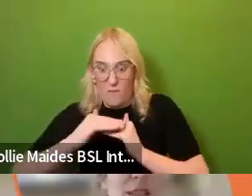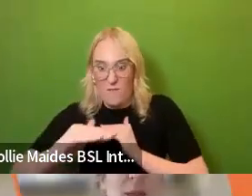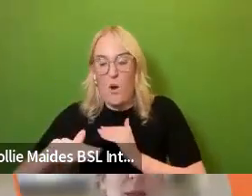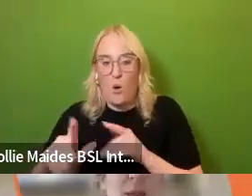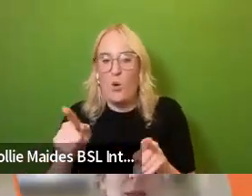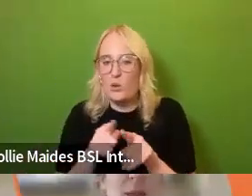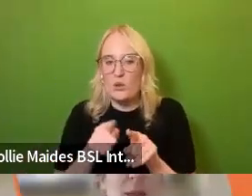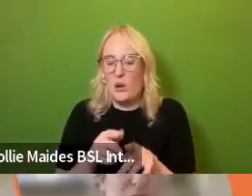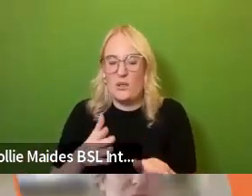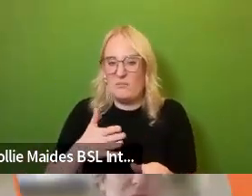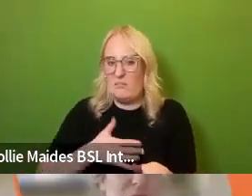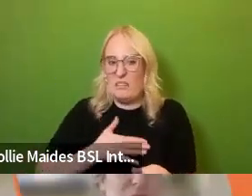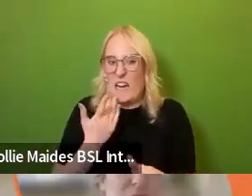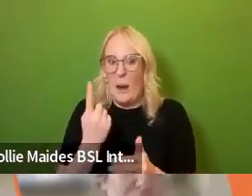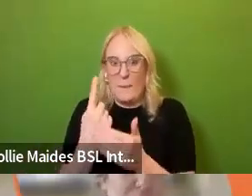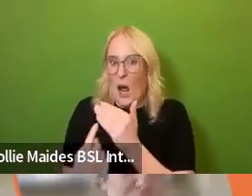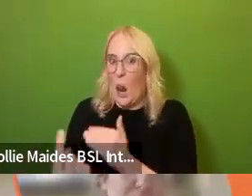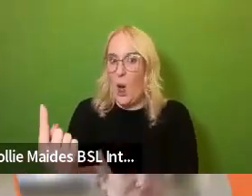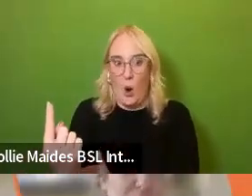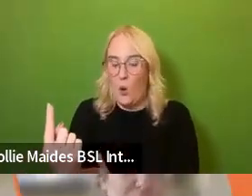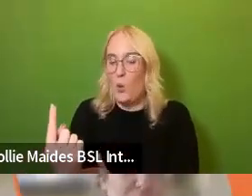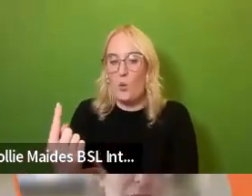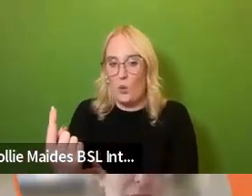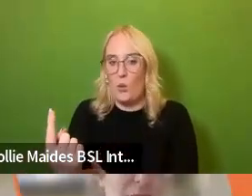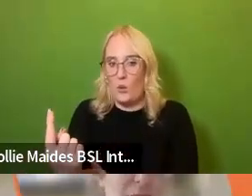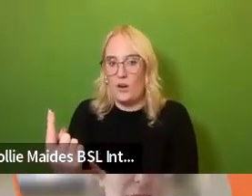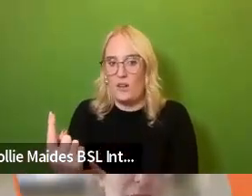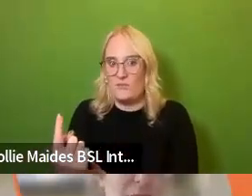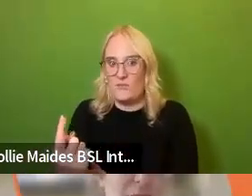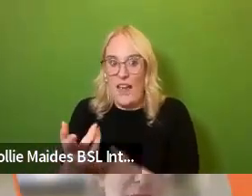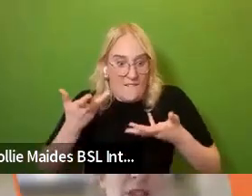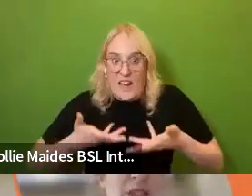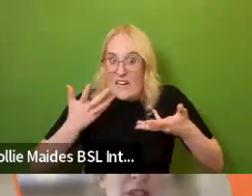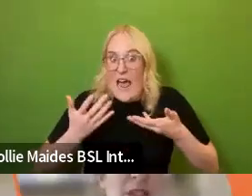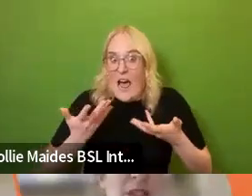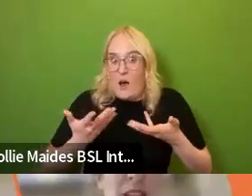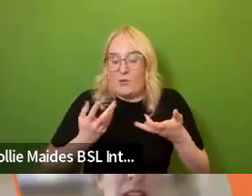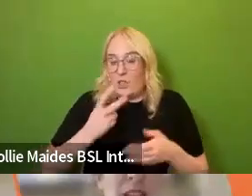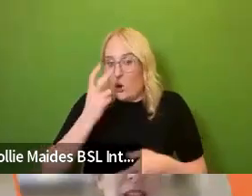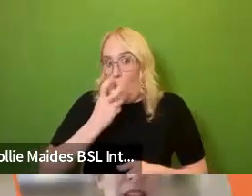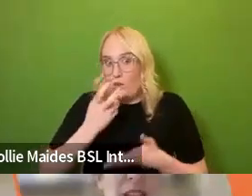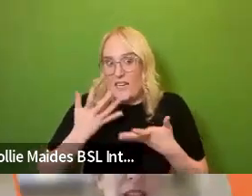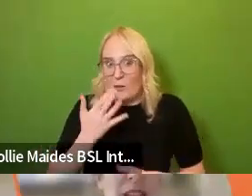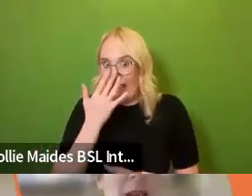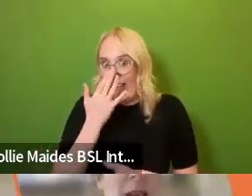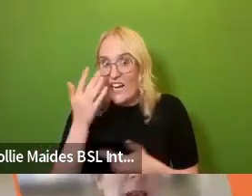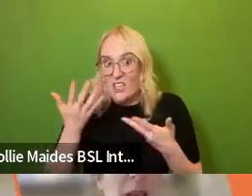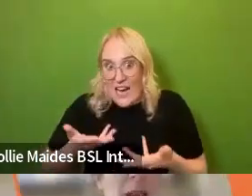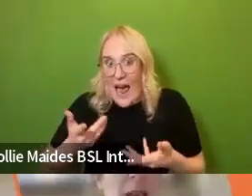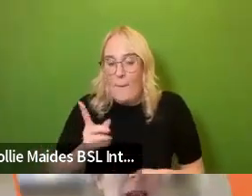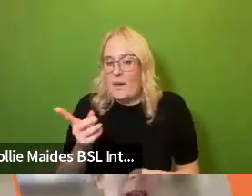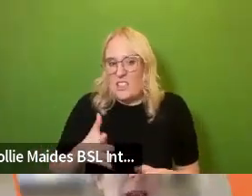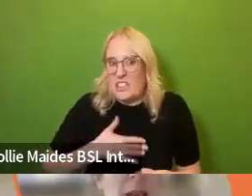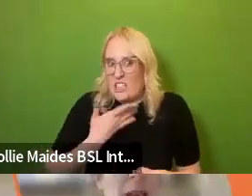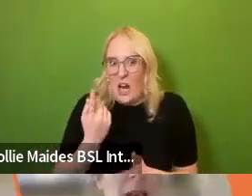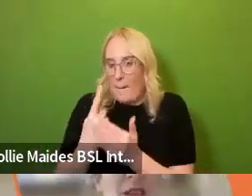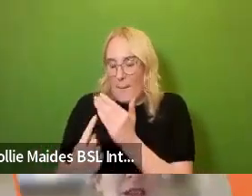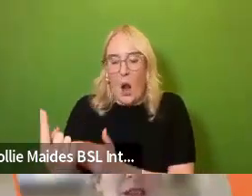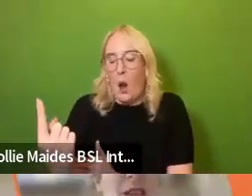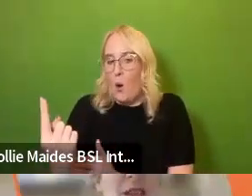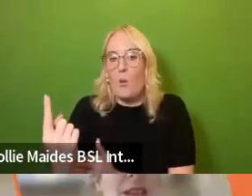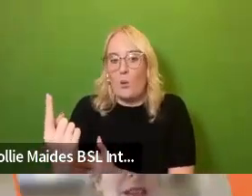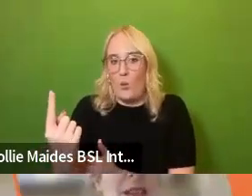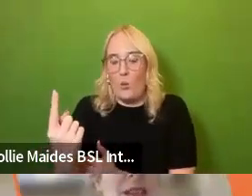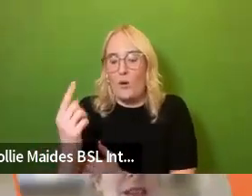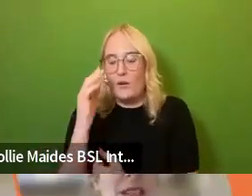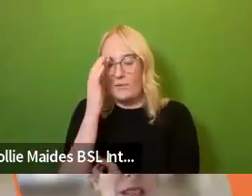to the environment around her, and she doesn't like to be on her own even now, and she's older, she's a teenager now. And so the